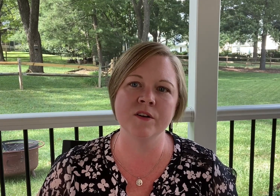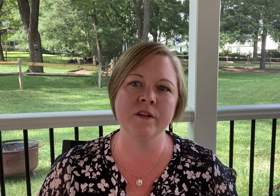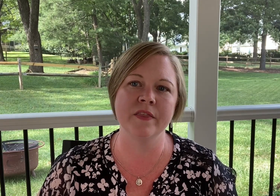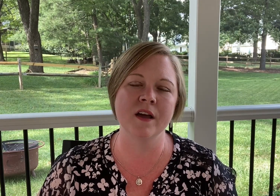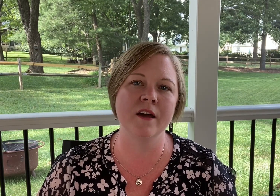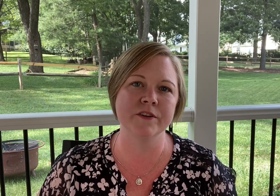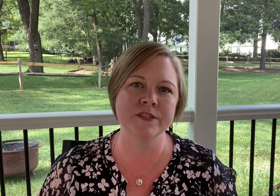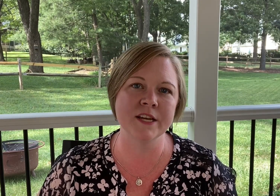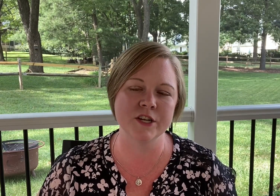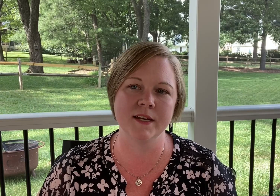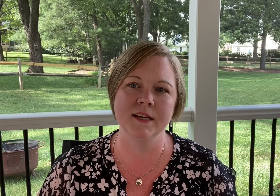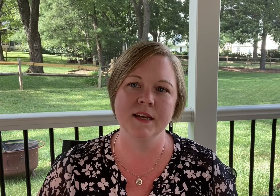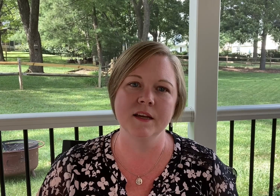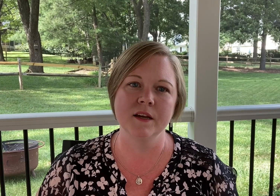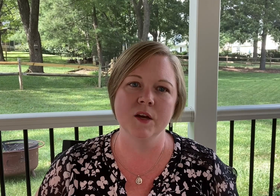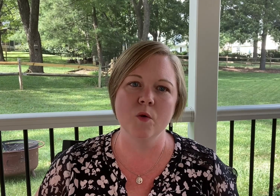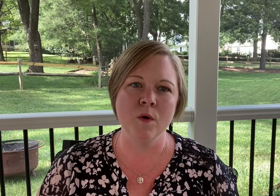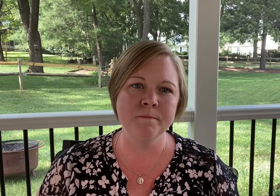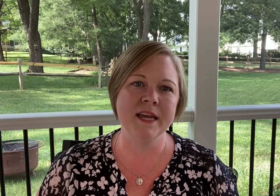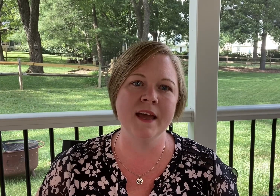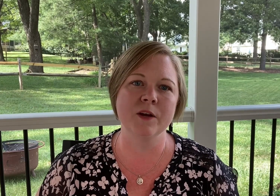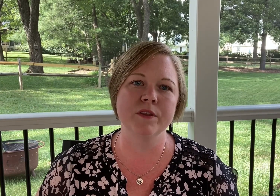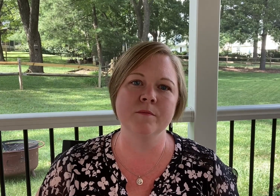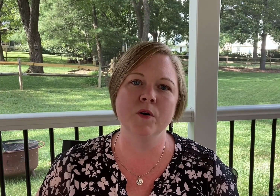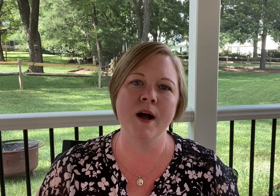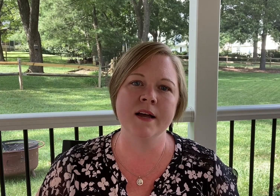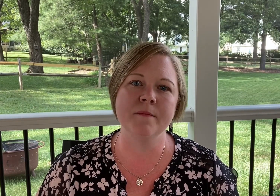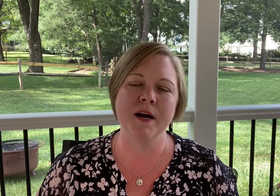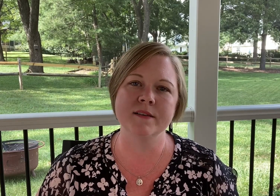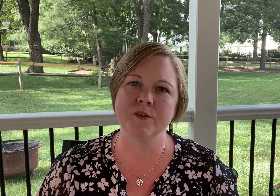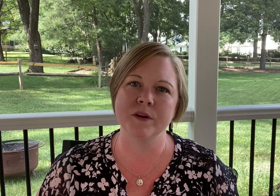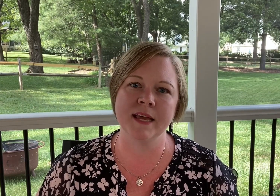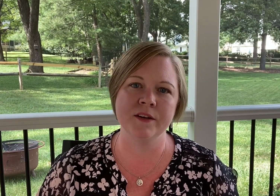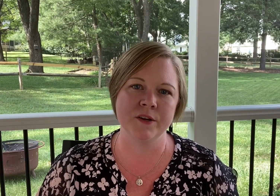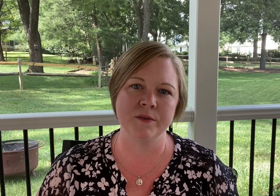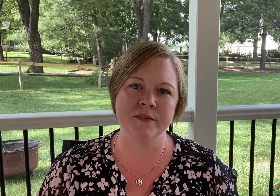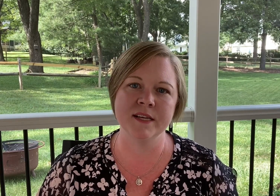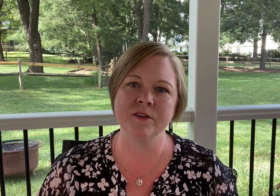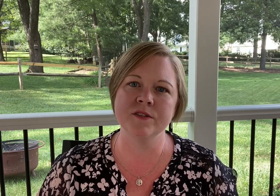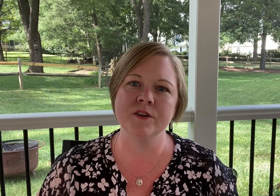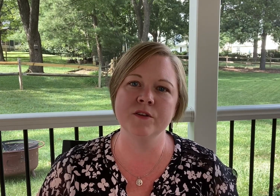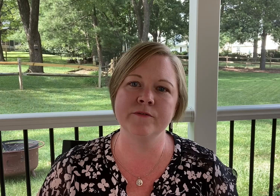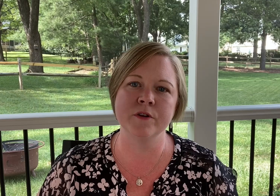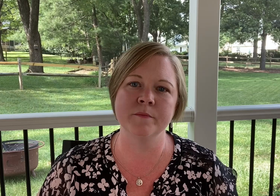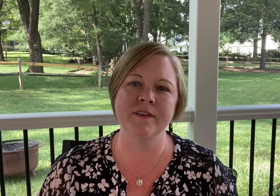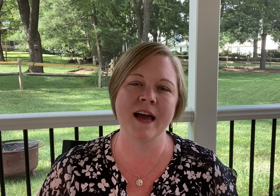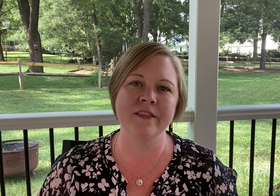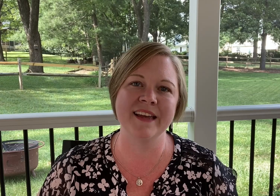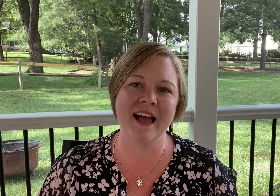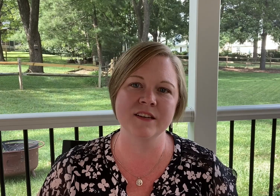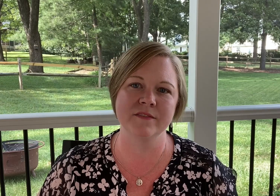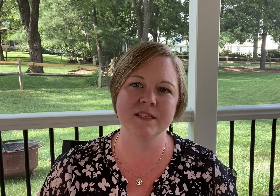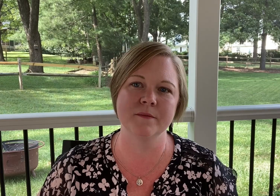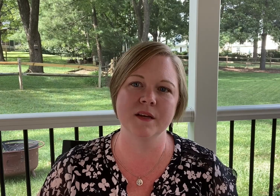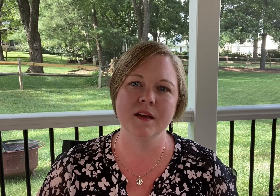an article in The Conversation, what began with the Milwaukee Bucks in Orlando signals a new form of